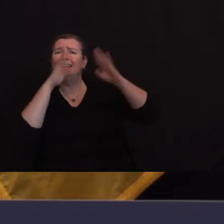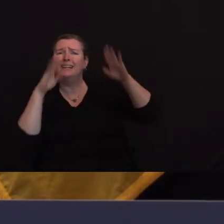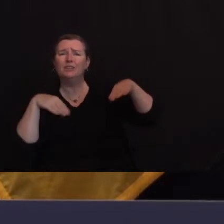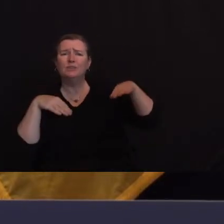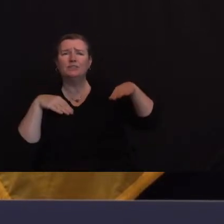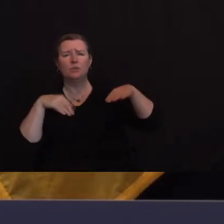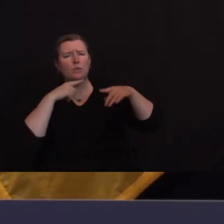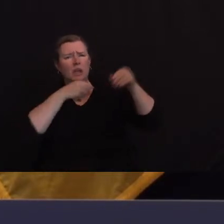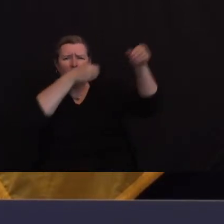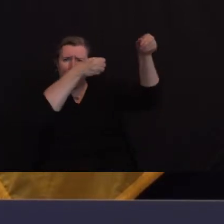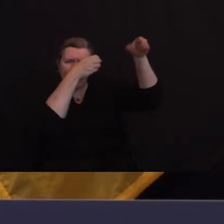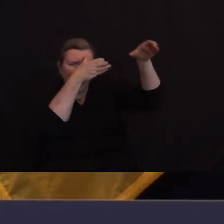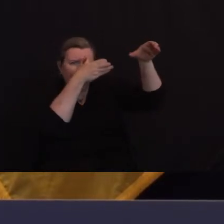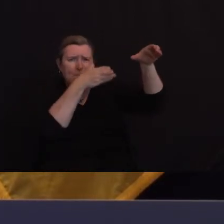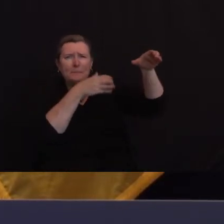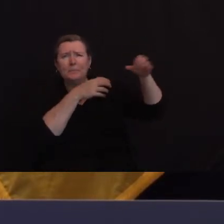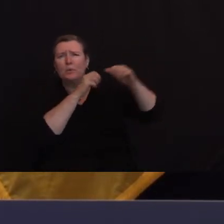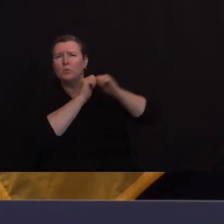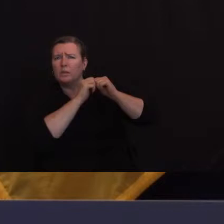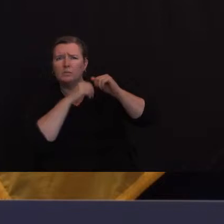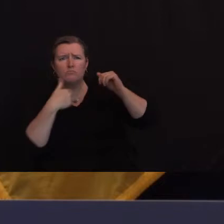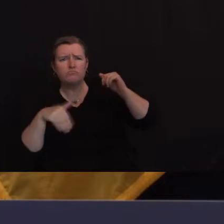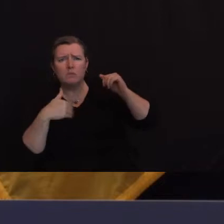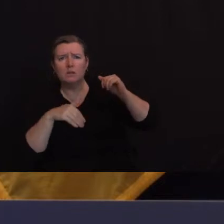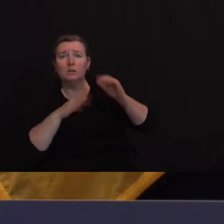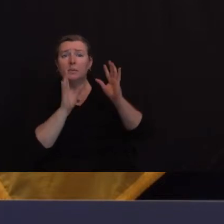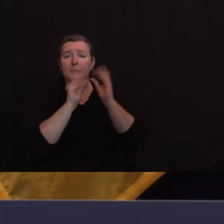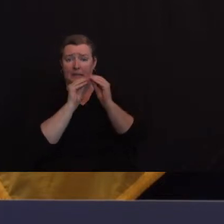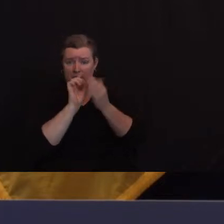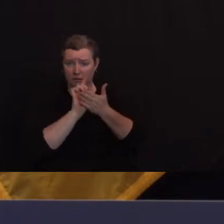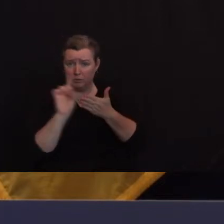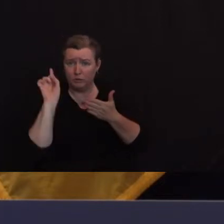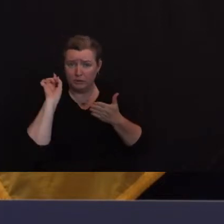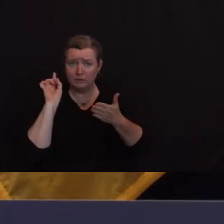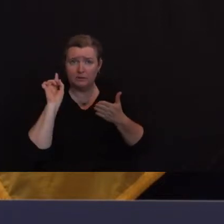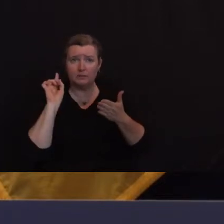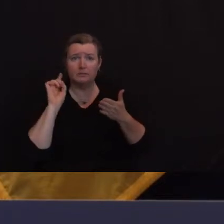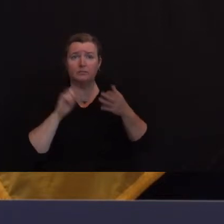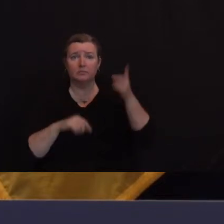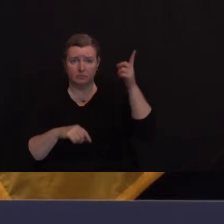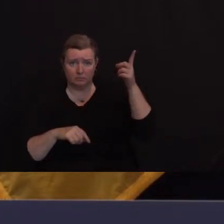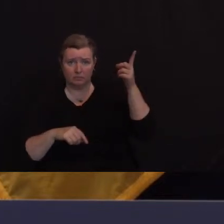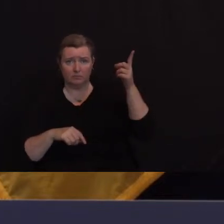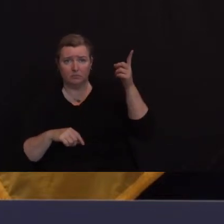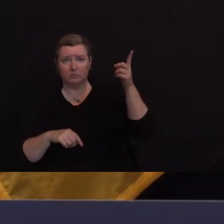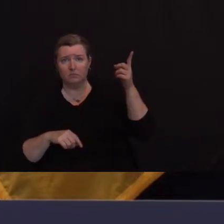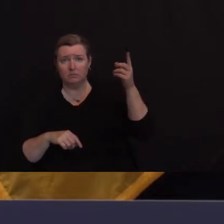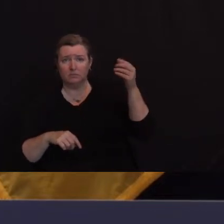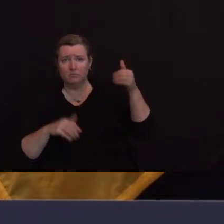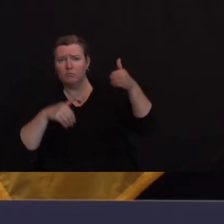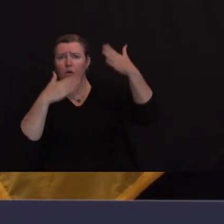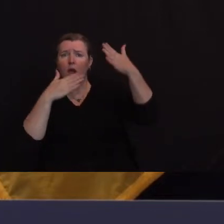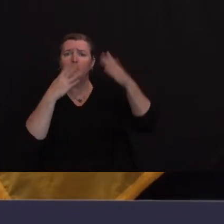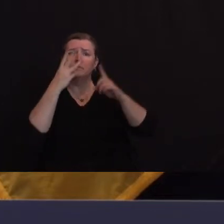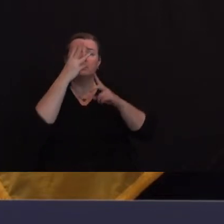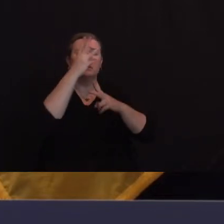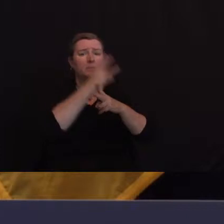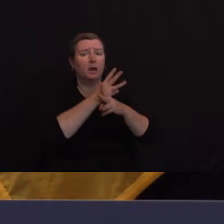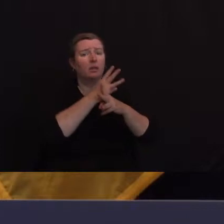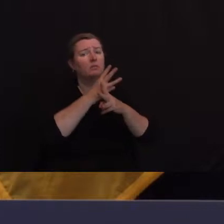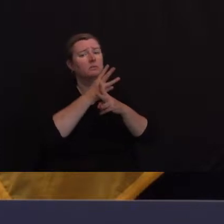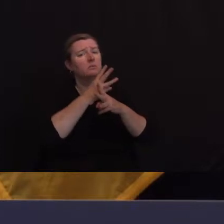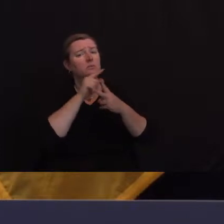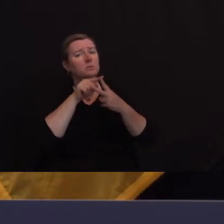meeting last week. And that 6-month piece was new news, hot off the press then. So that's going to be